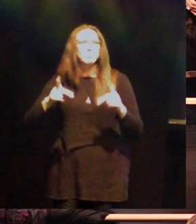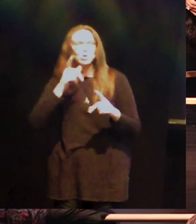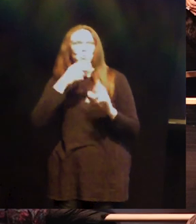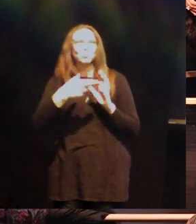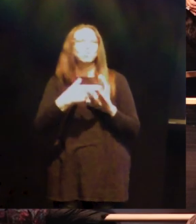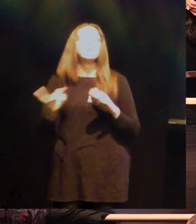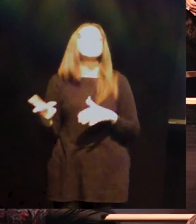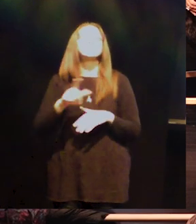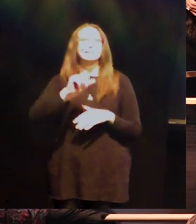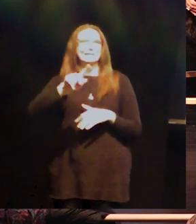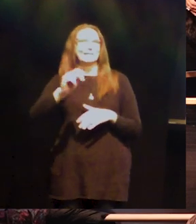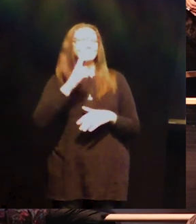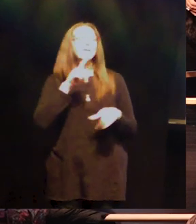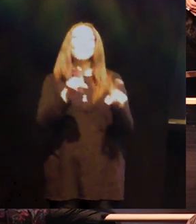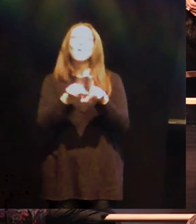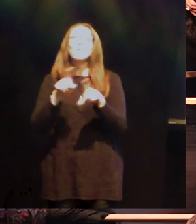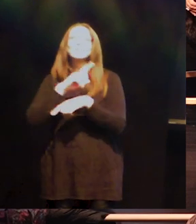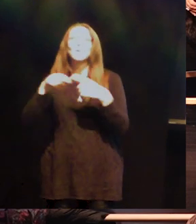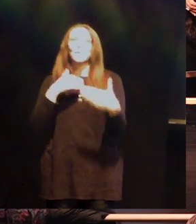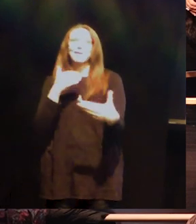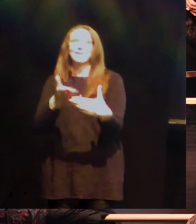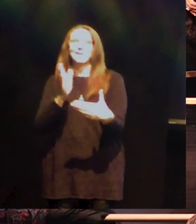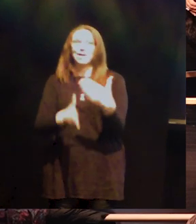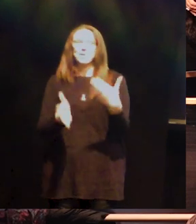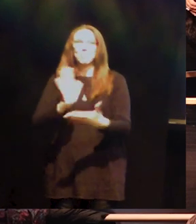represents. It's just also at the, you know, when you get to the end of the movie, you have to